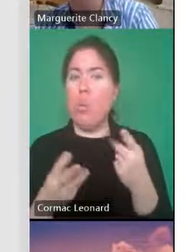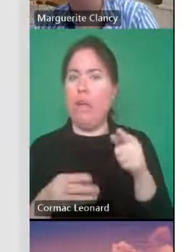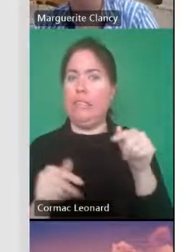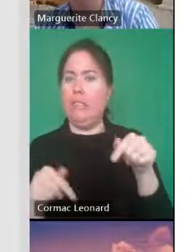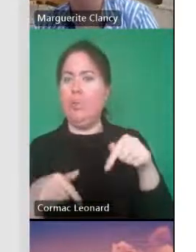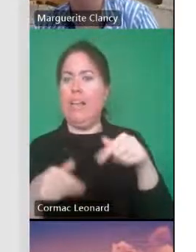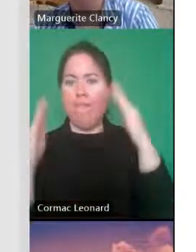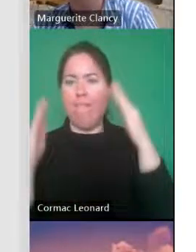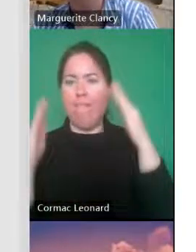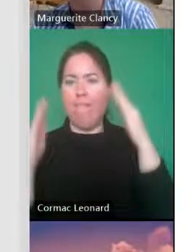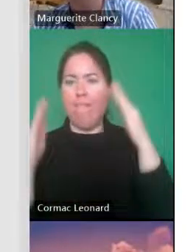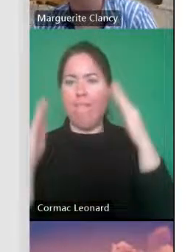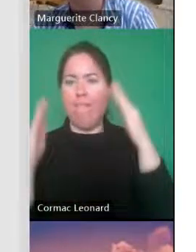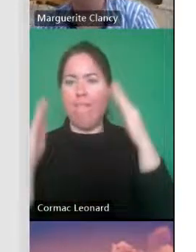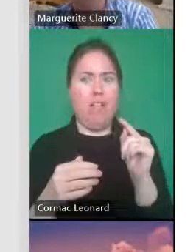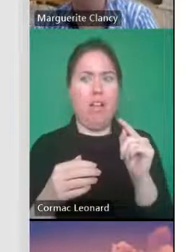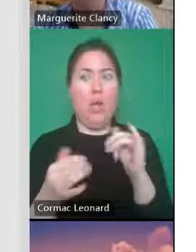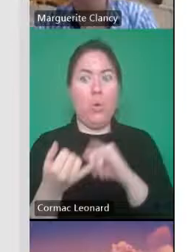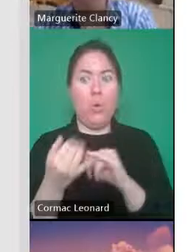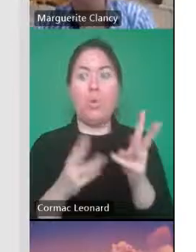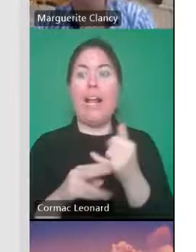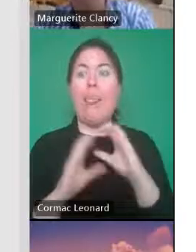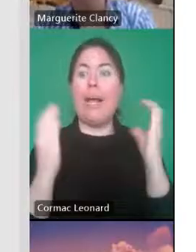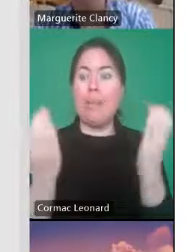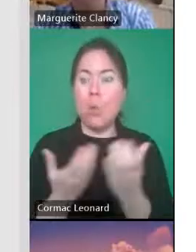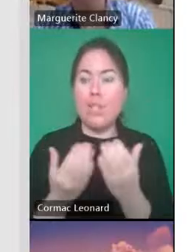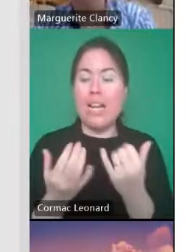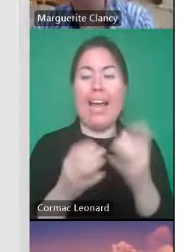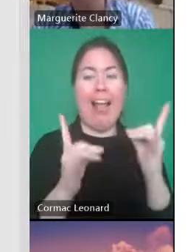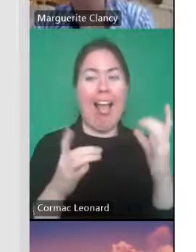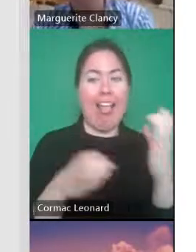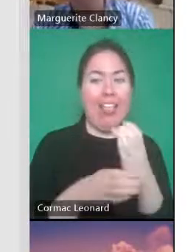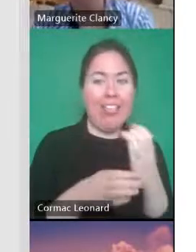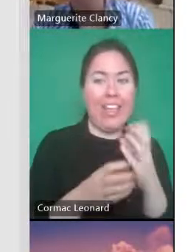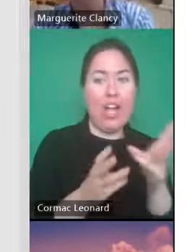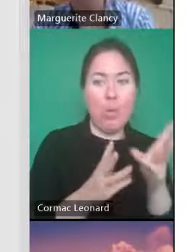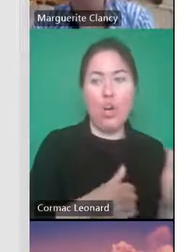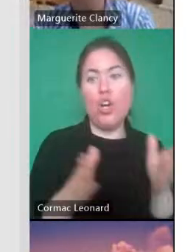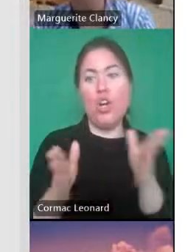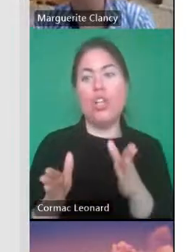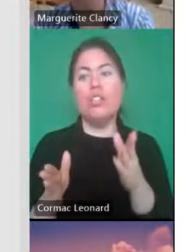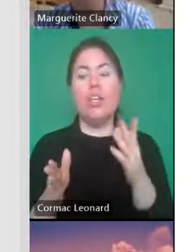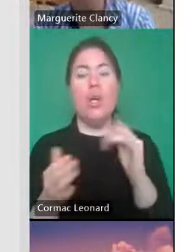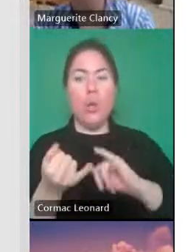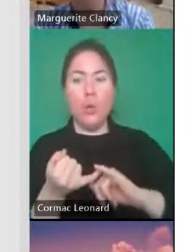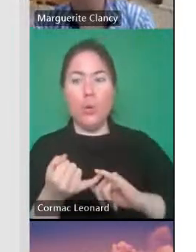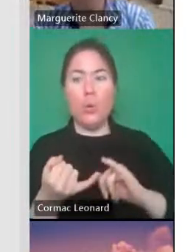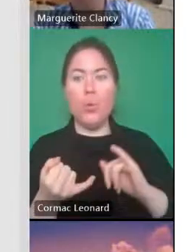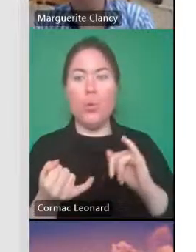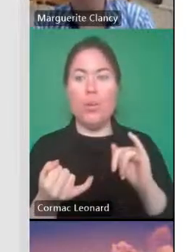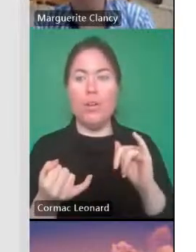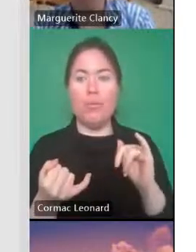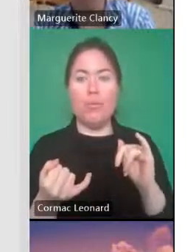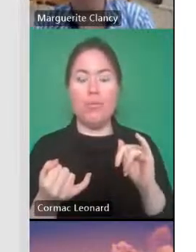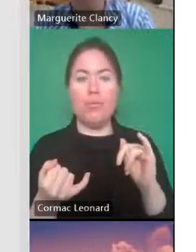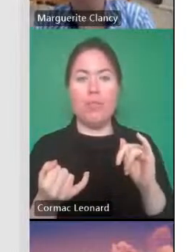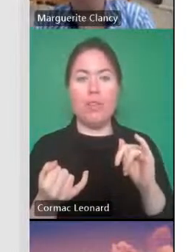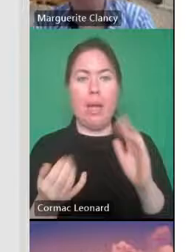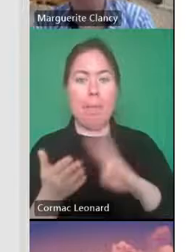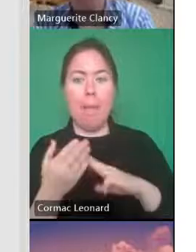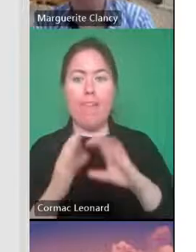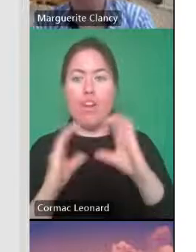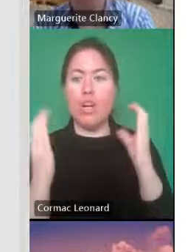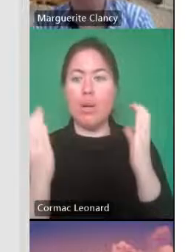around people who operate in the community sector, healthcare workers in community health teams, people who would be, a member of a